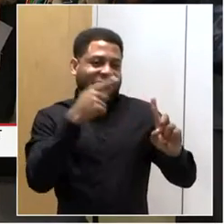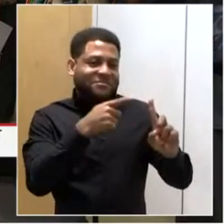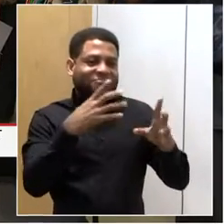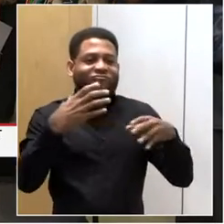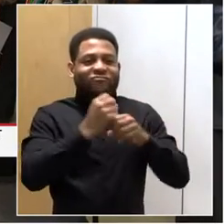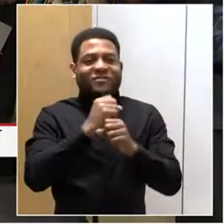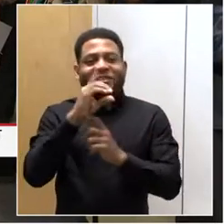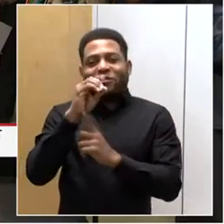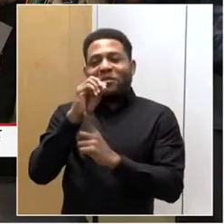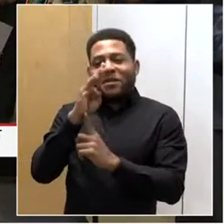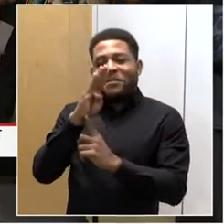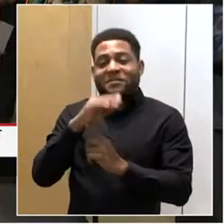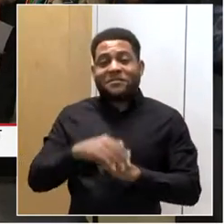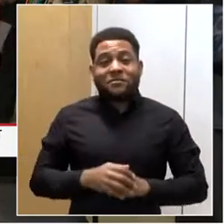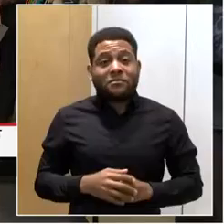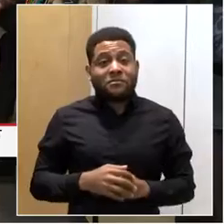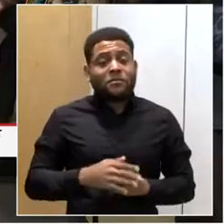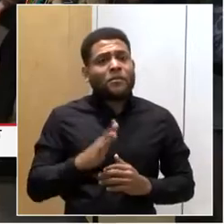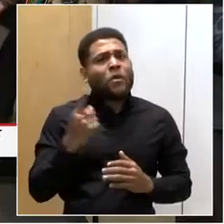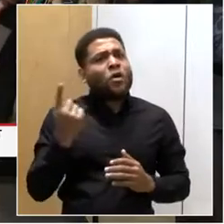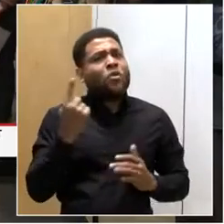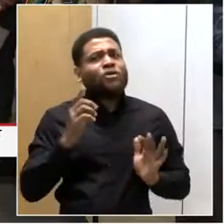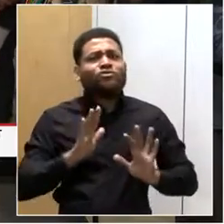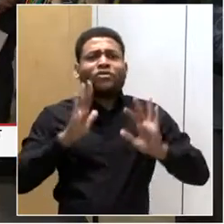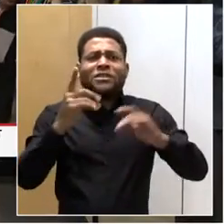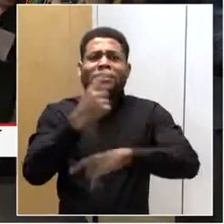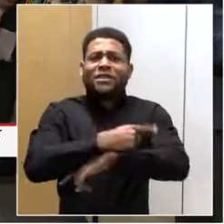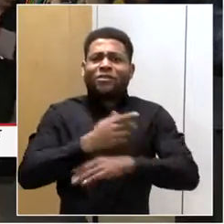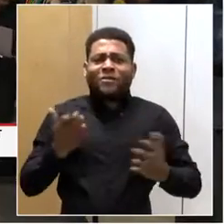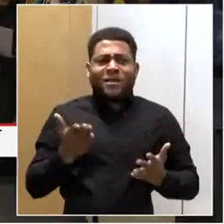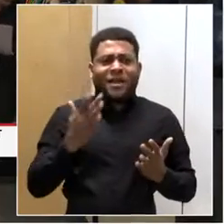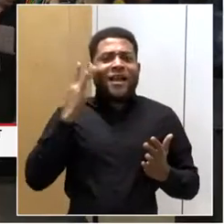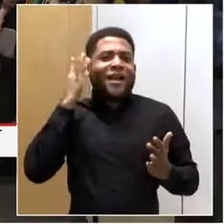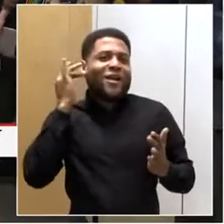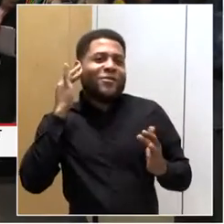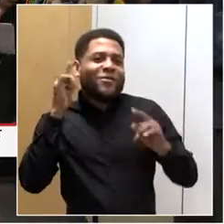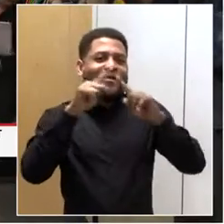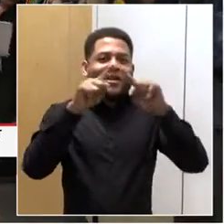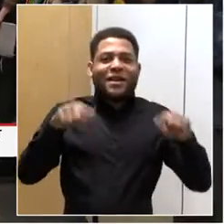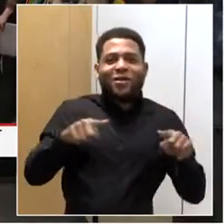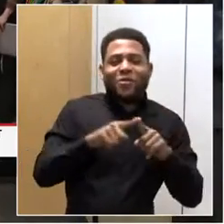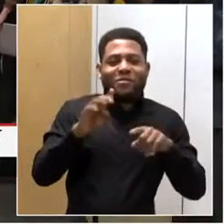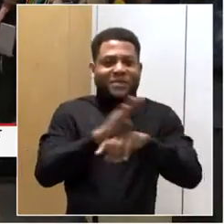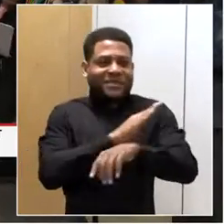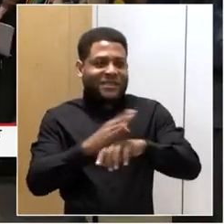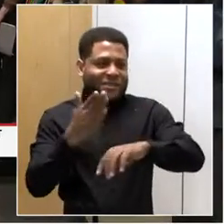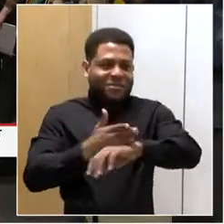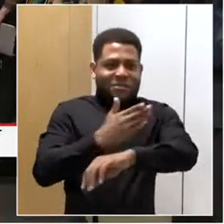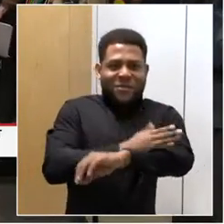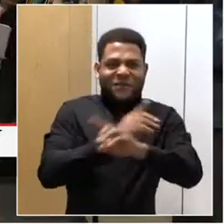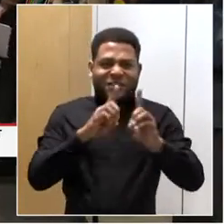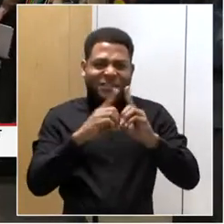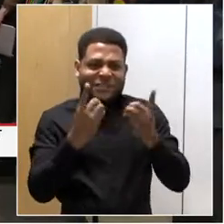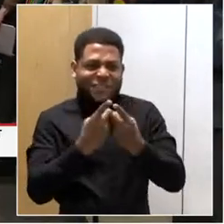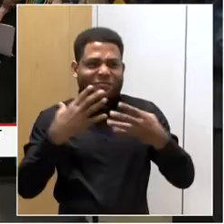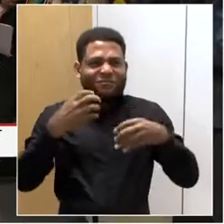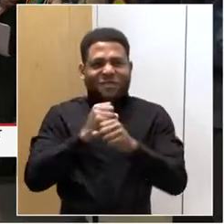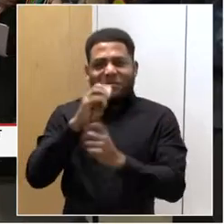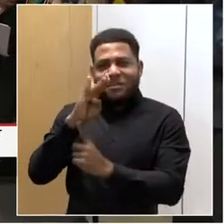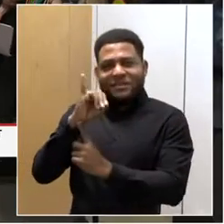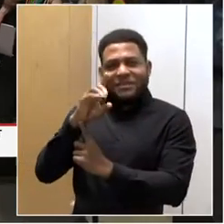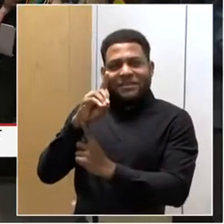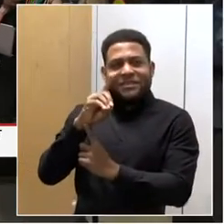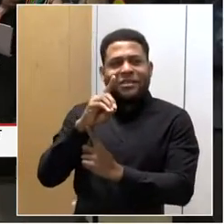in the Golden Triangle bid. Where is Leona? Thank you, Leona, for having us. We're also joined